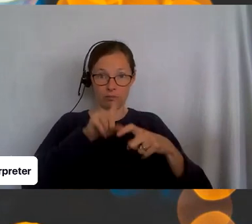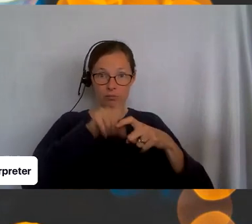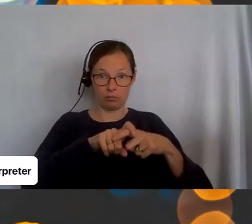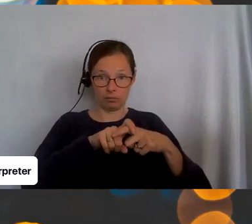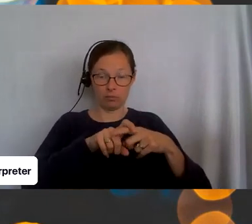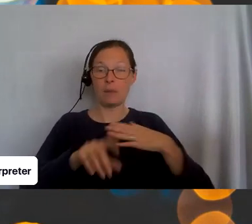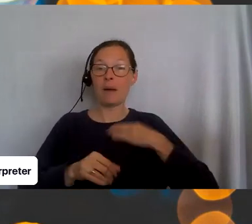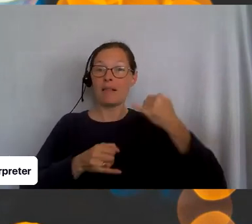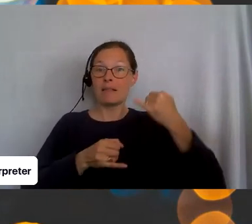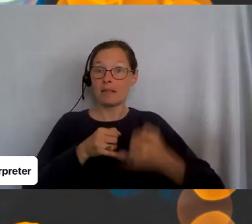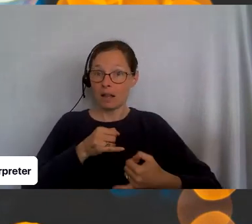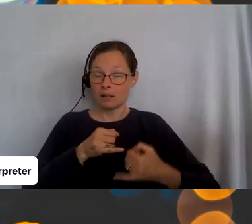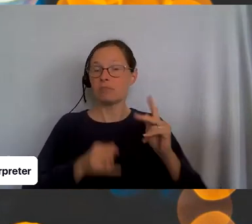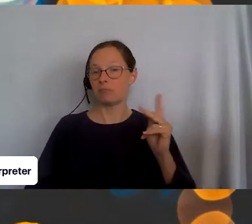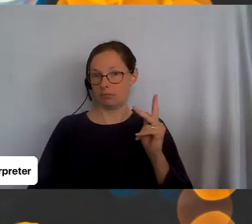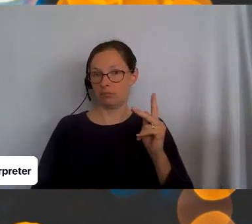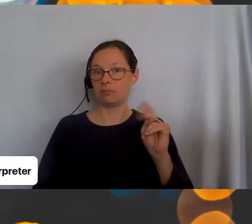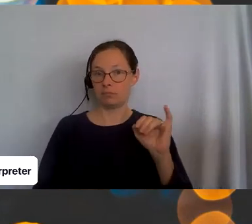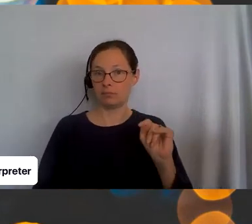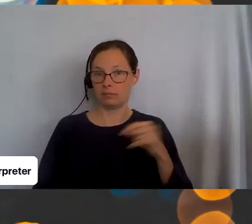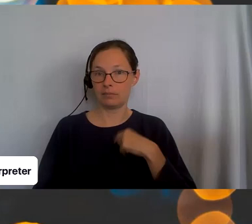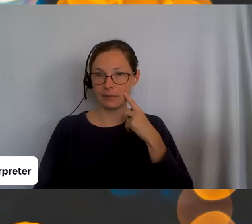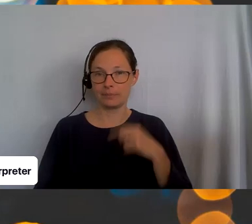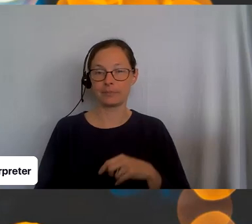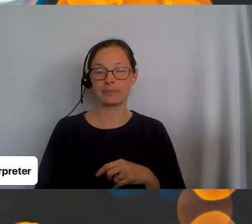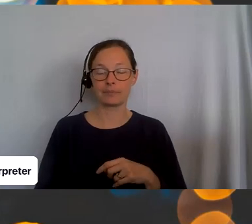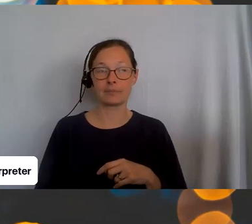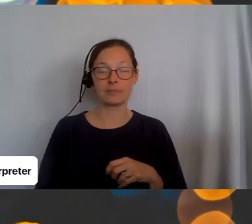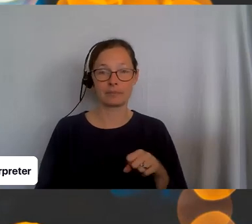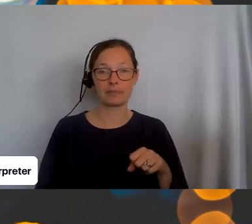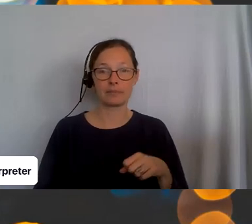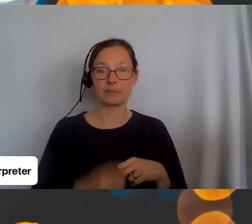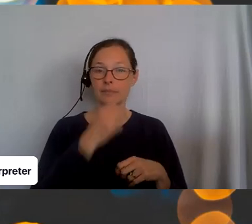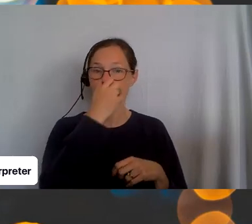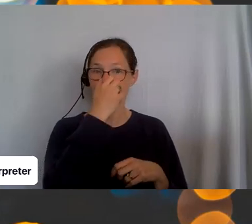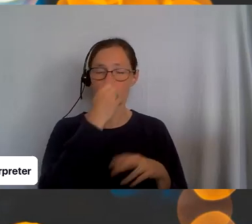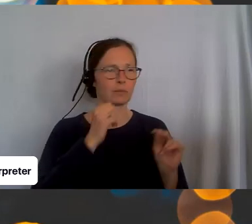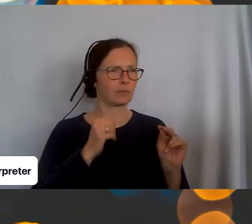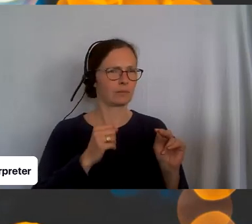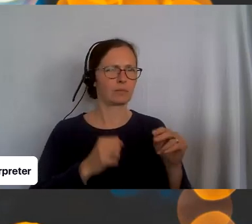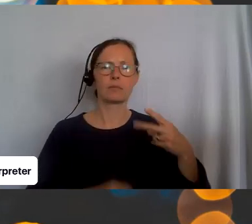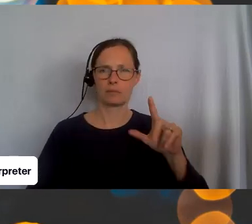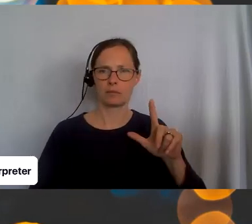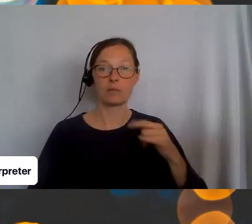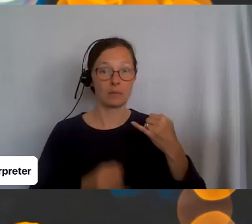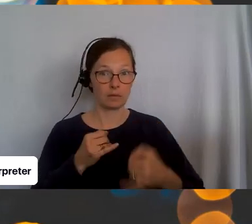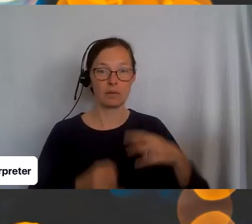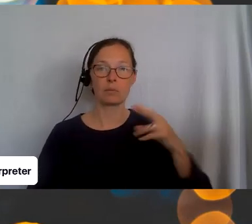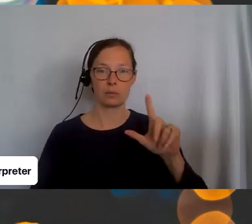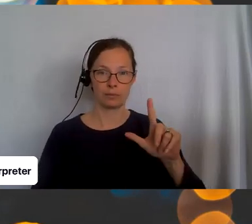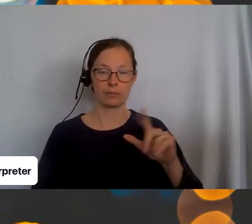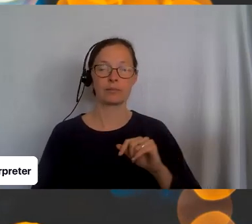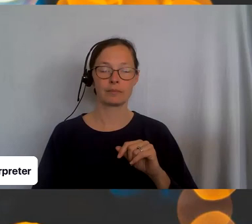My last stitch is going to be a knit stitch, I think. Yep. No, a purl stitch. Last stitch is a purl